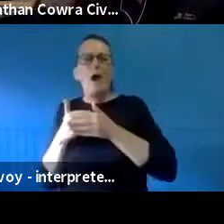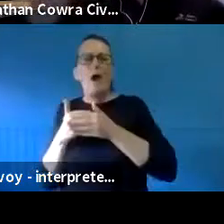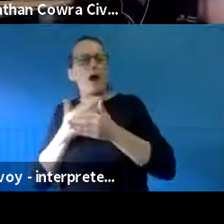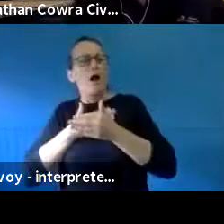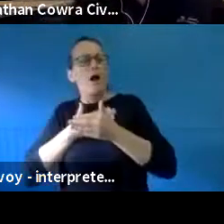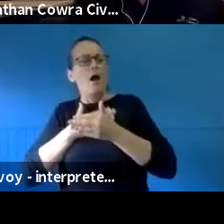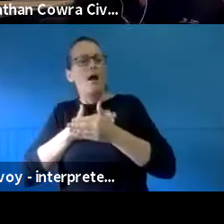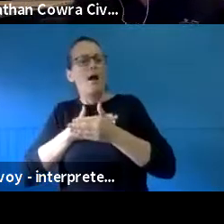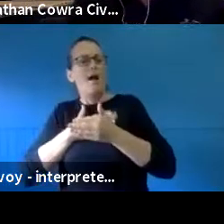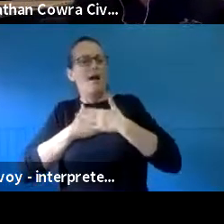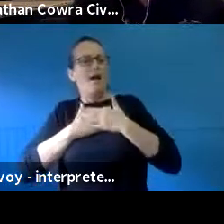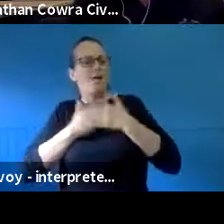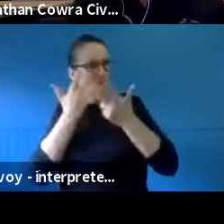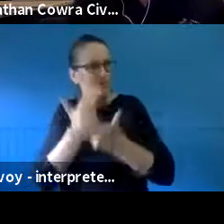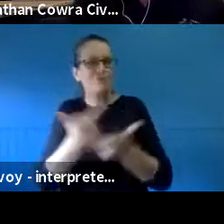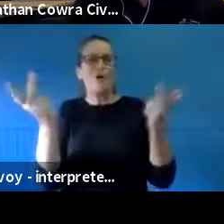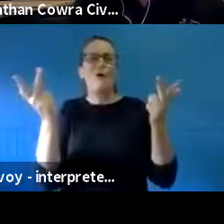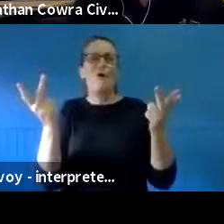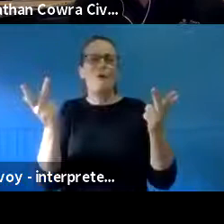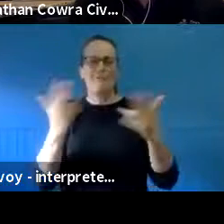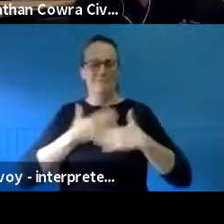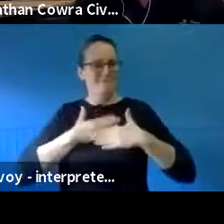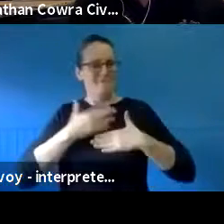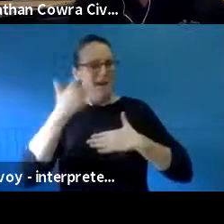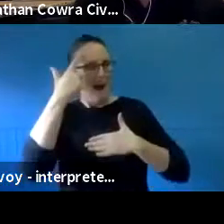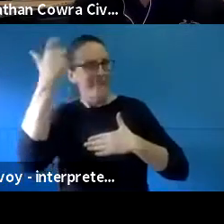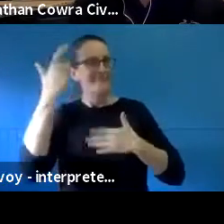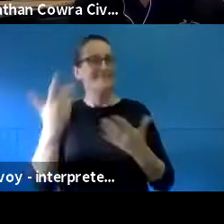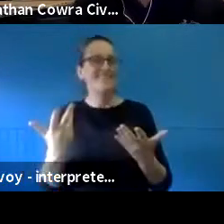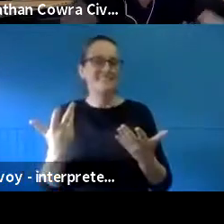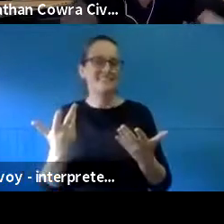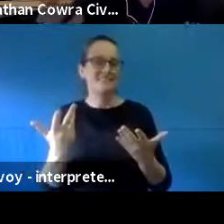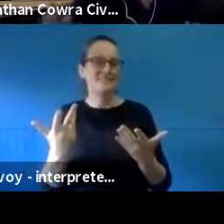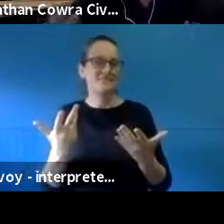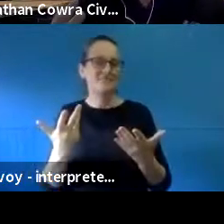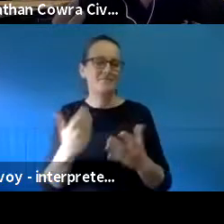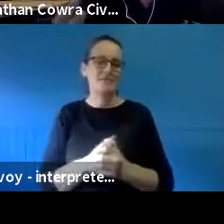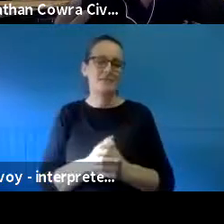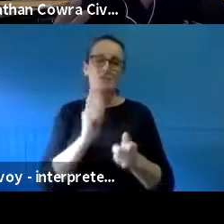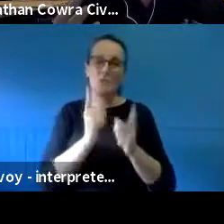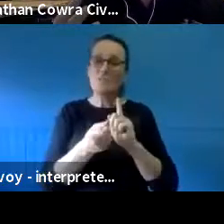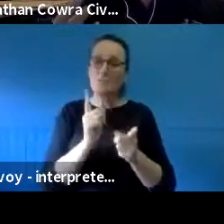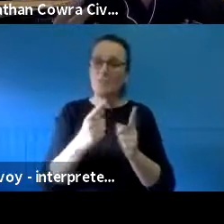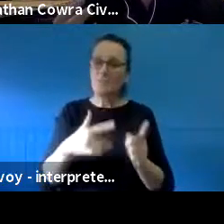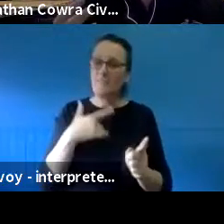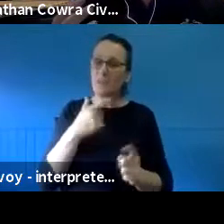season, or, you know, an idea. And I think we're even still too scared to